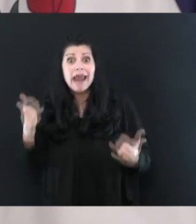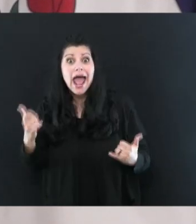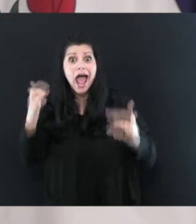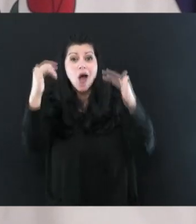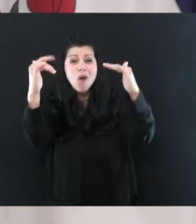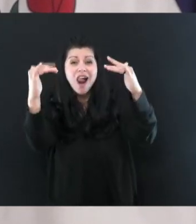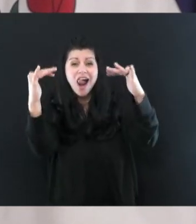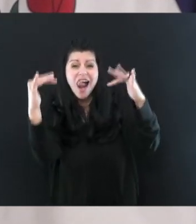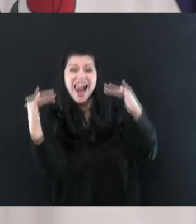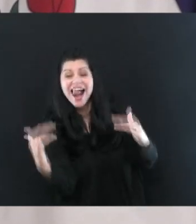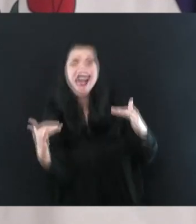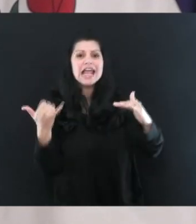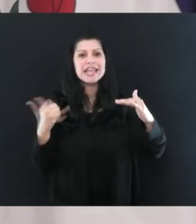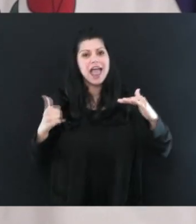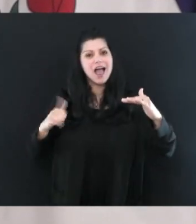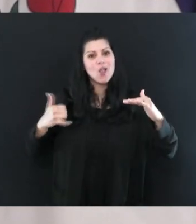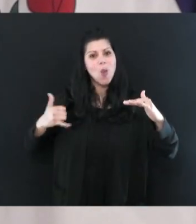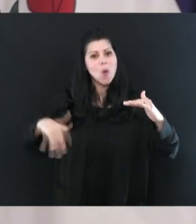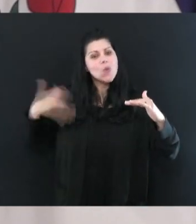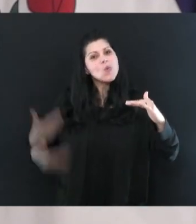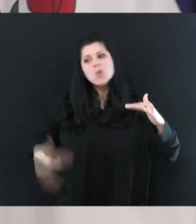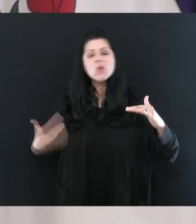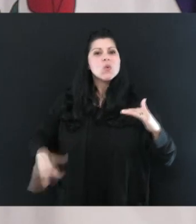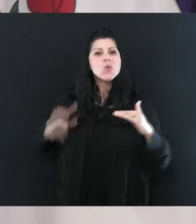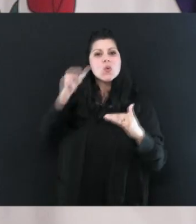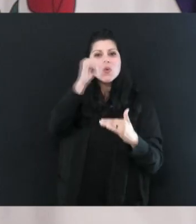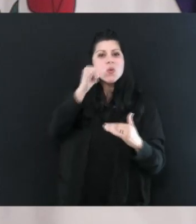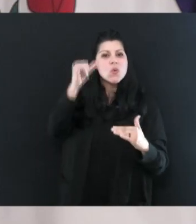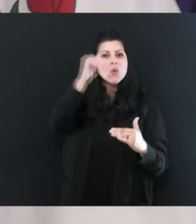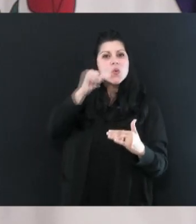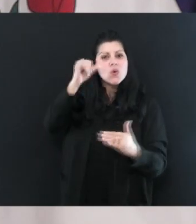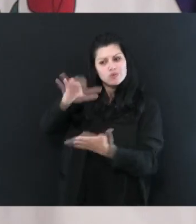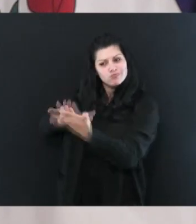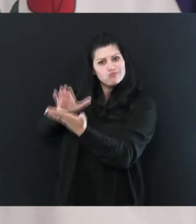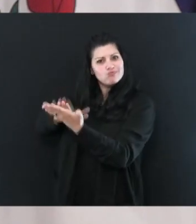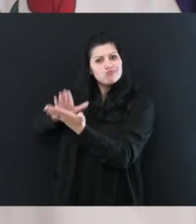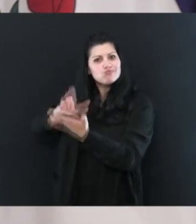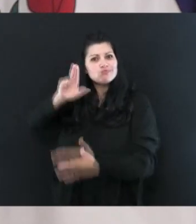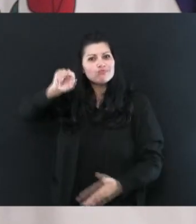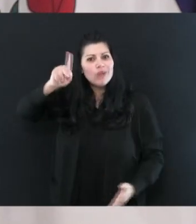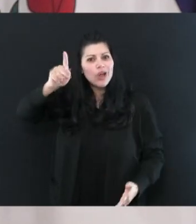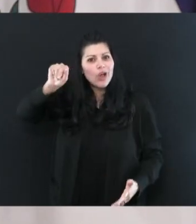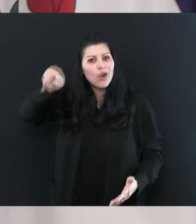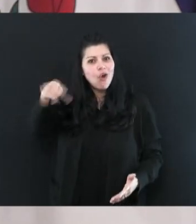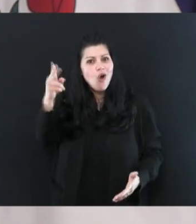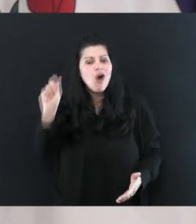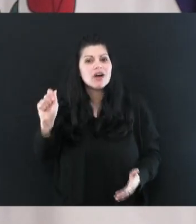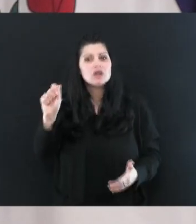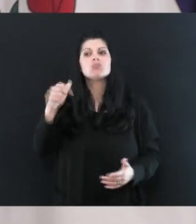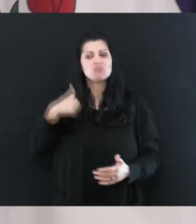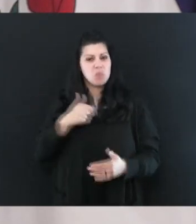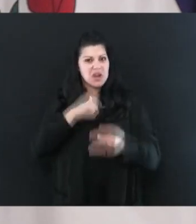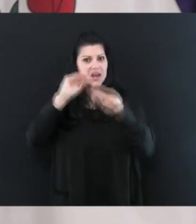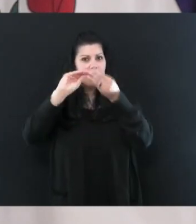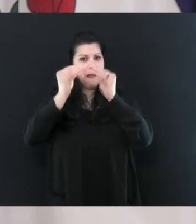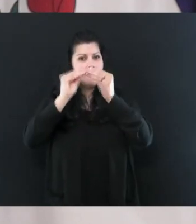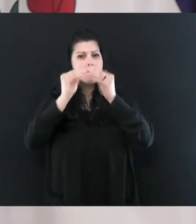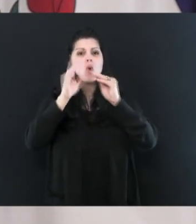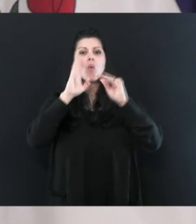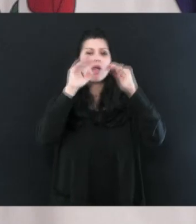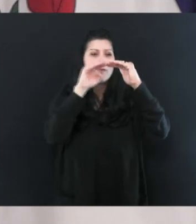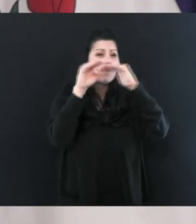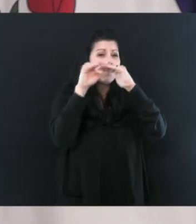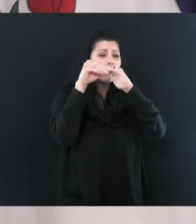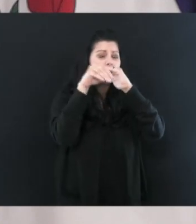yellow, and that's really, really good. So keep it going, Kanawha County. We're going to get these numbers down. We're going to get this infection